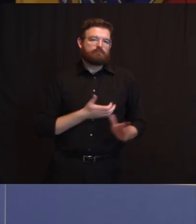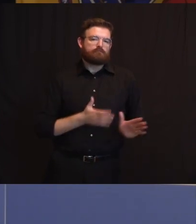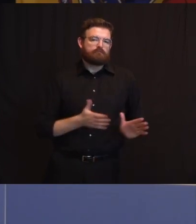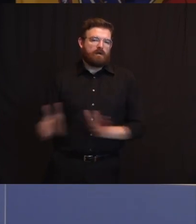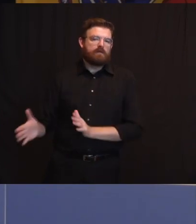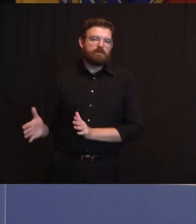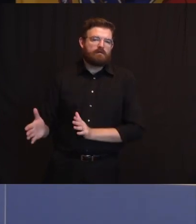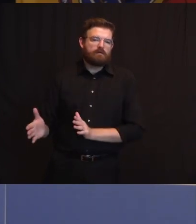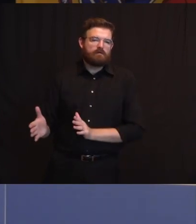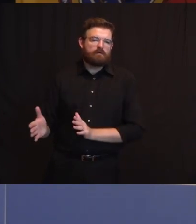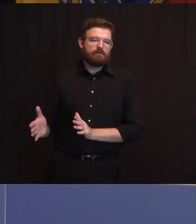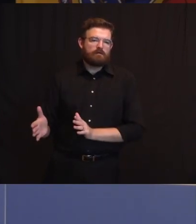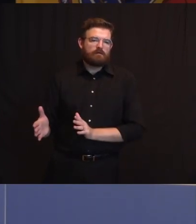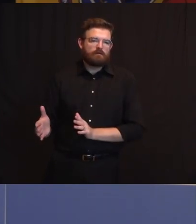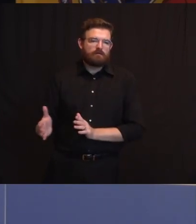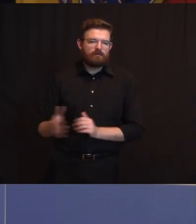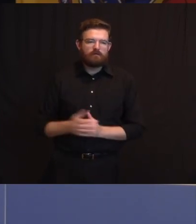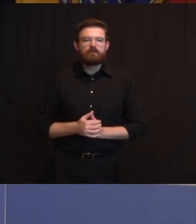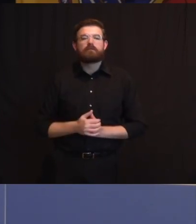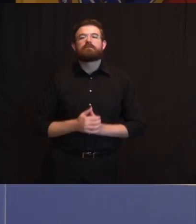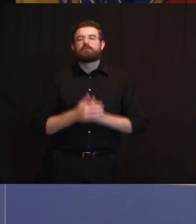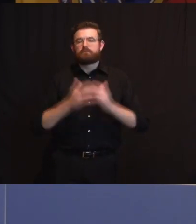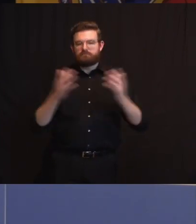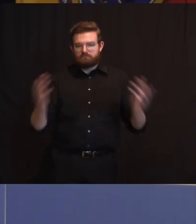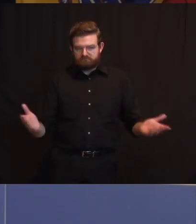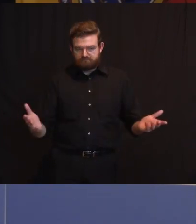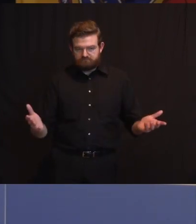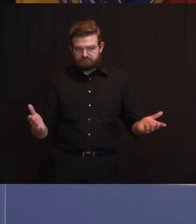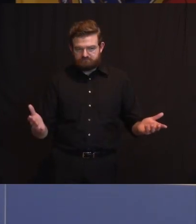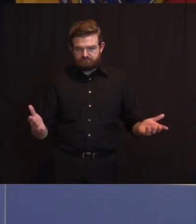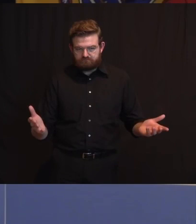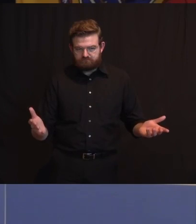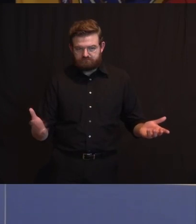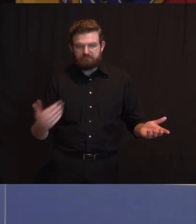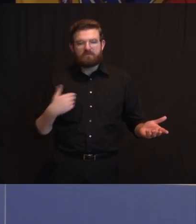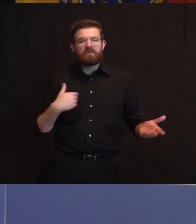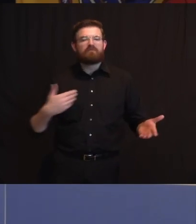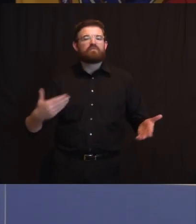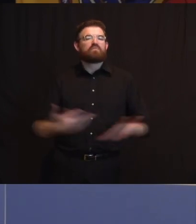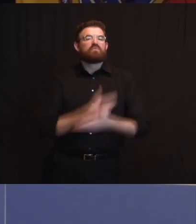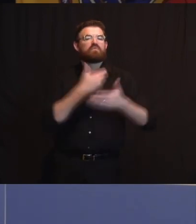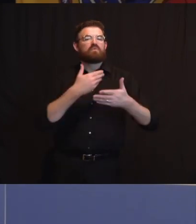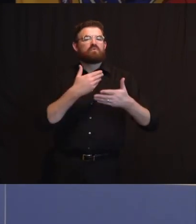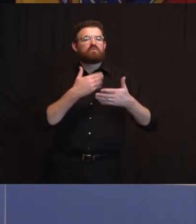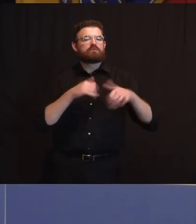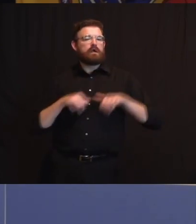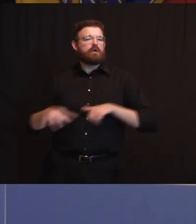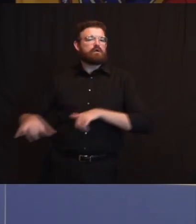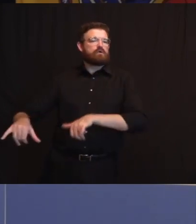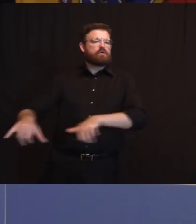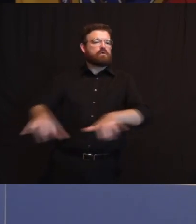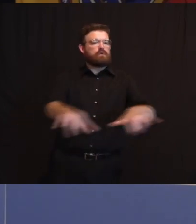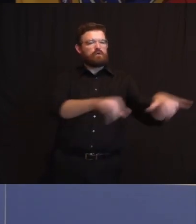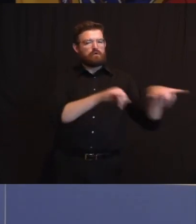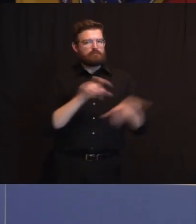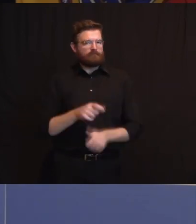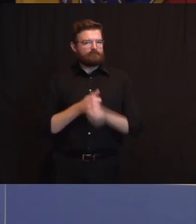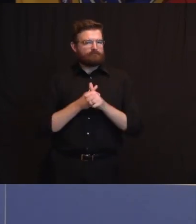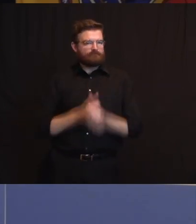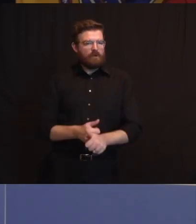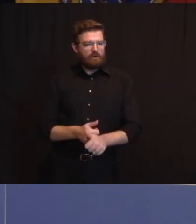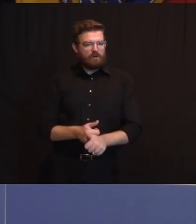standards for school district reopening plans, ensuring that families can choose that their children continue full-time remote learning when